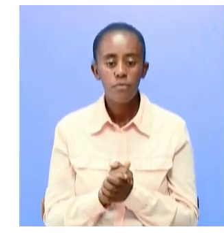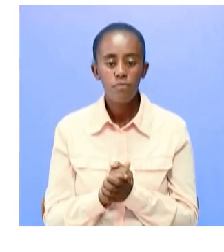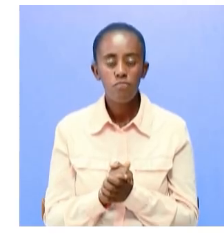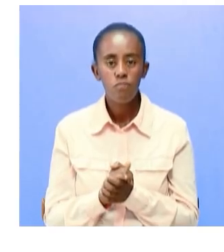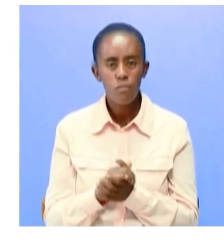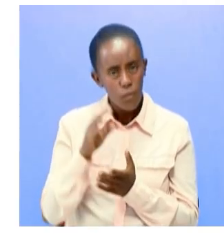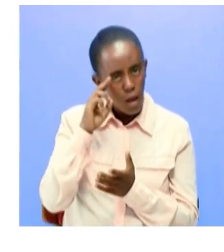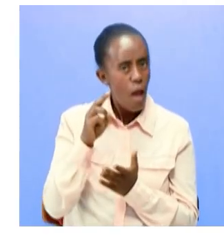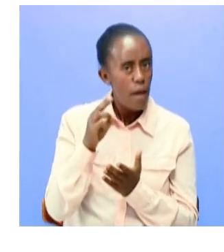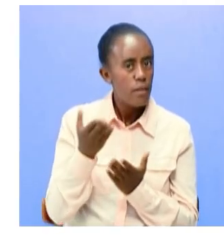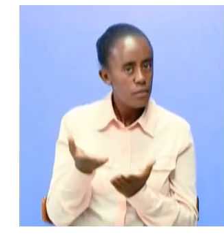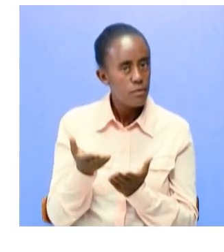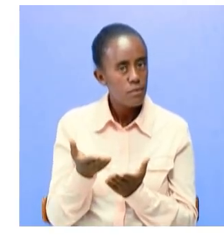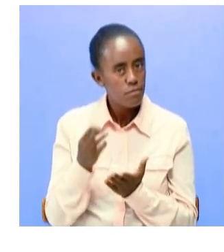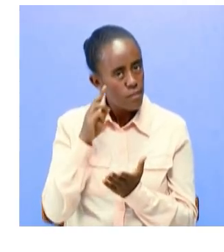Hey,